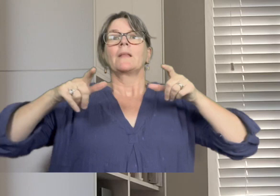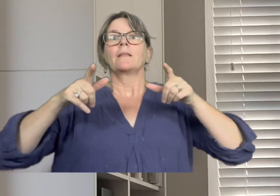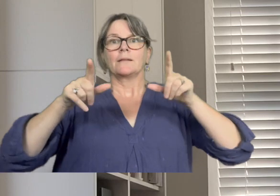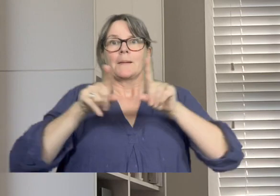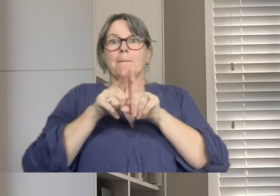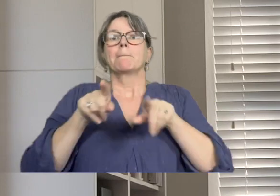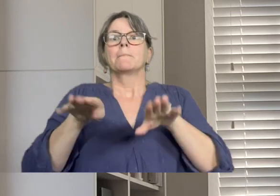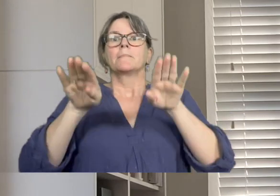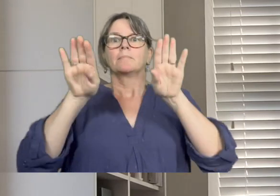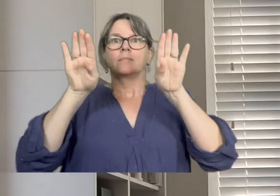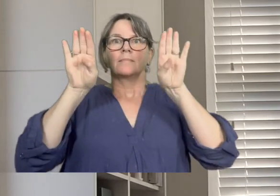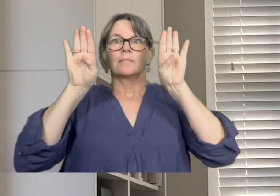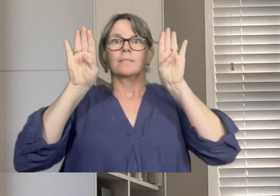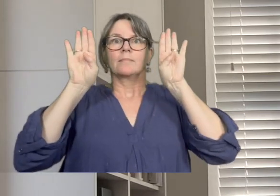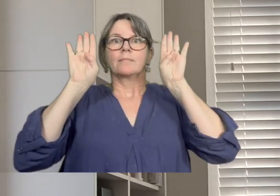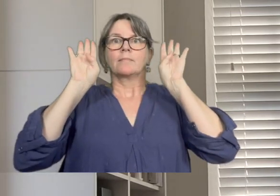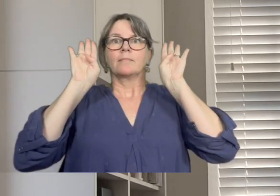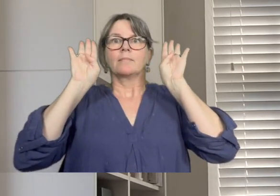Breath in.